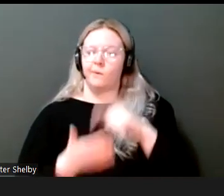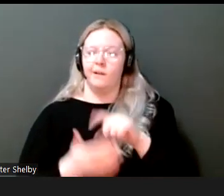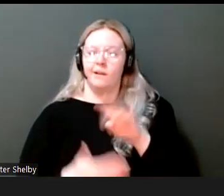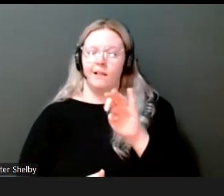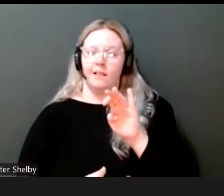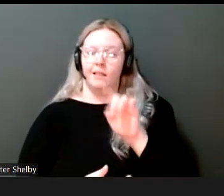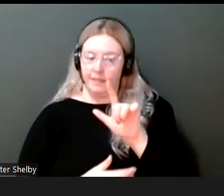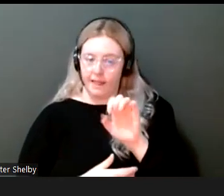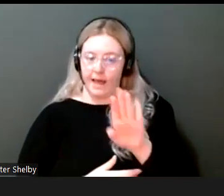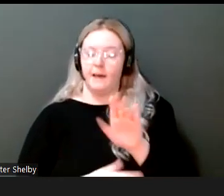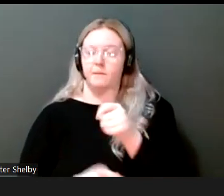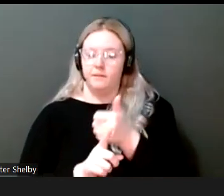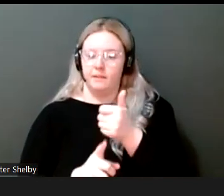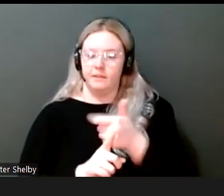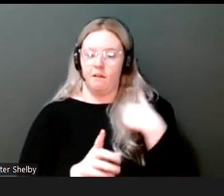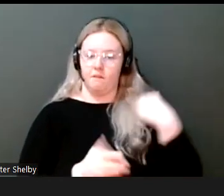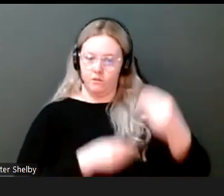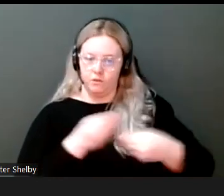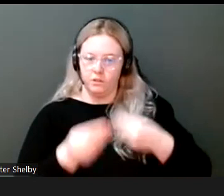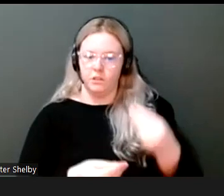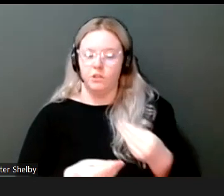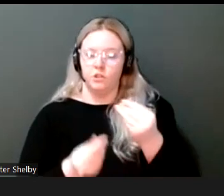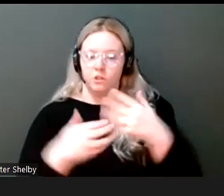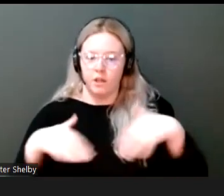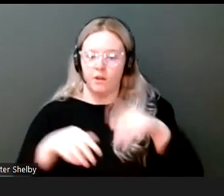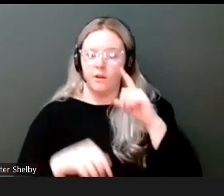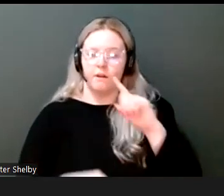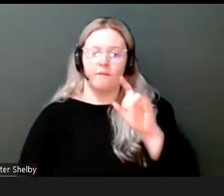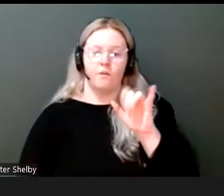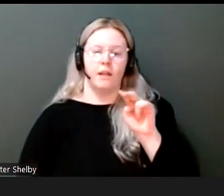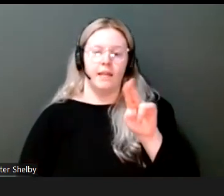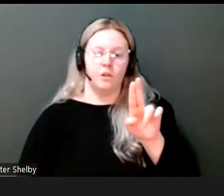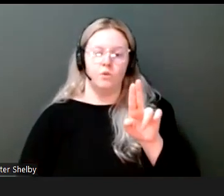ancestral homelands of the Innu, Nitassen,